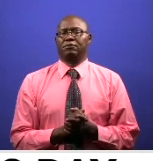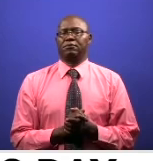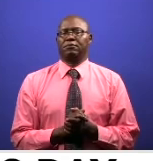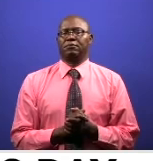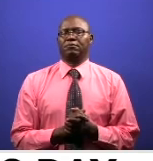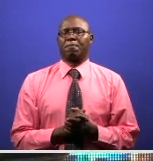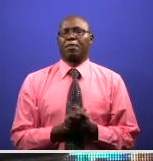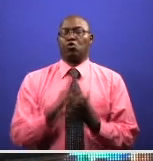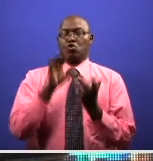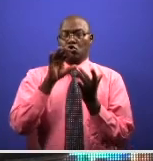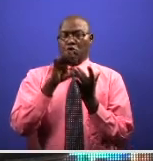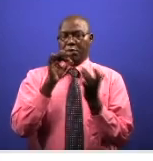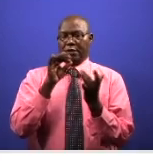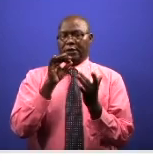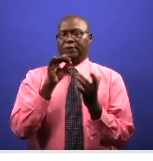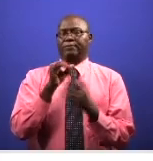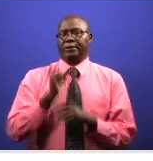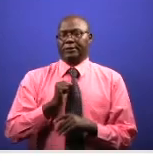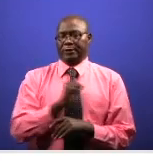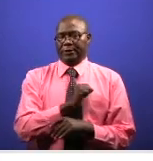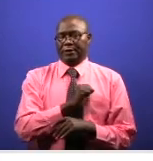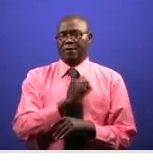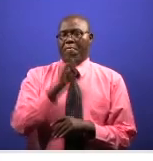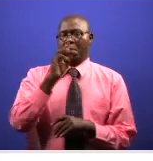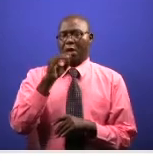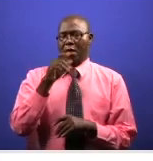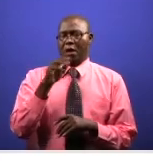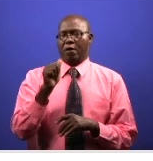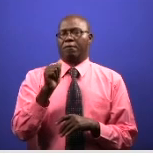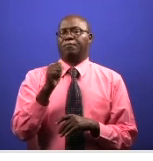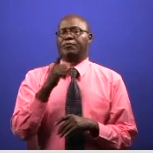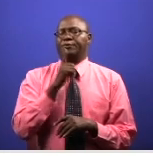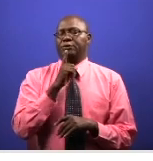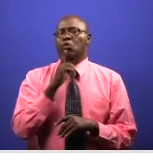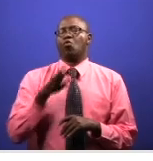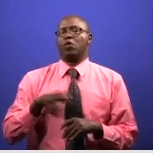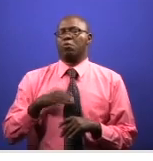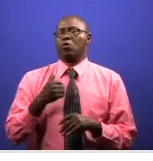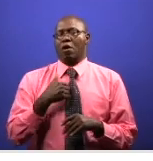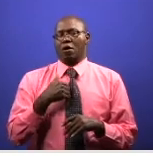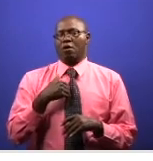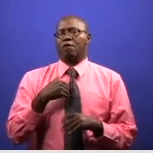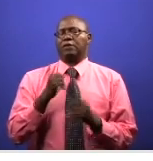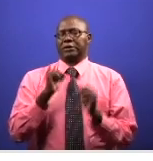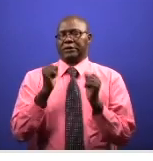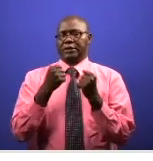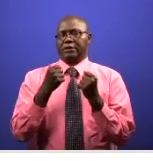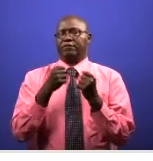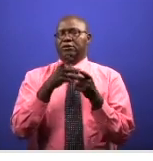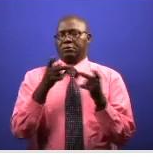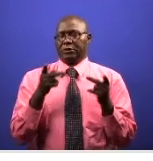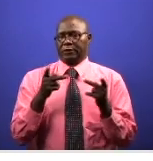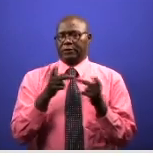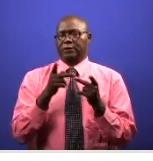Our nominated Senator Veronica Maina has reiterated the need for women to have a safe space to discuss various issues affecting them